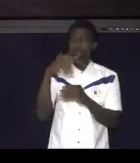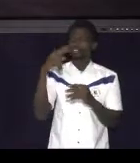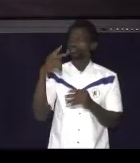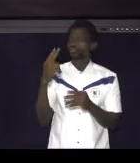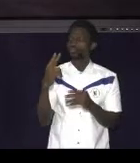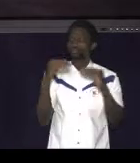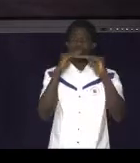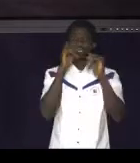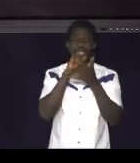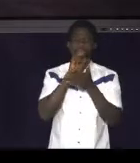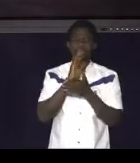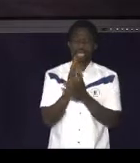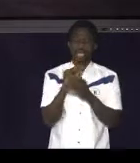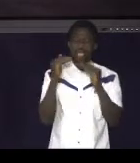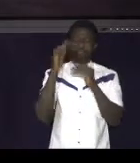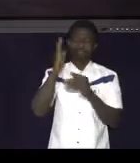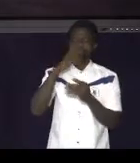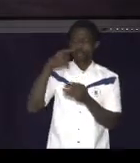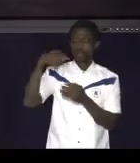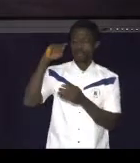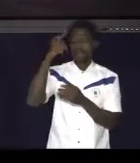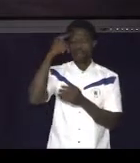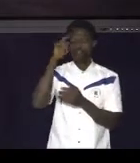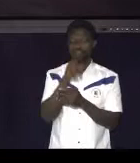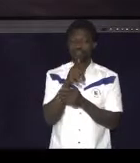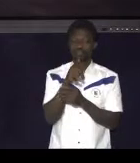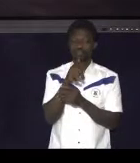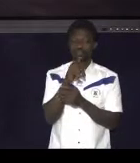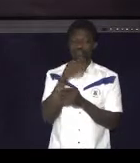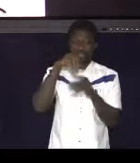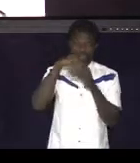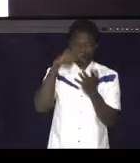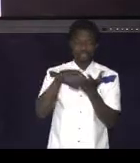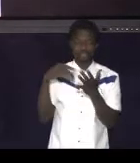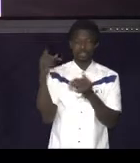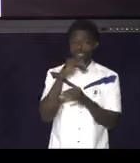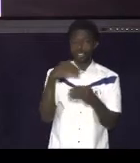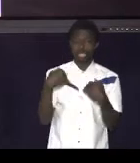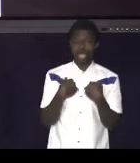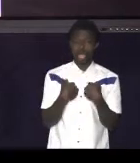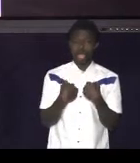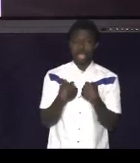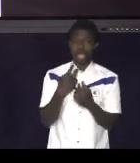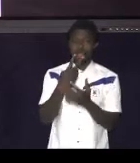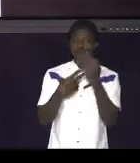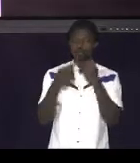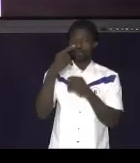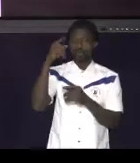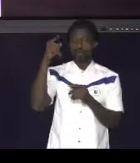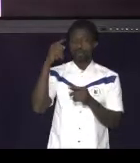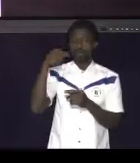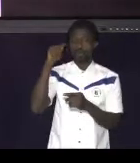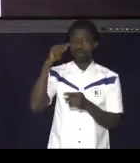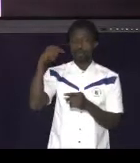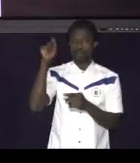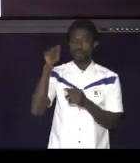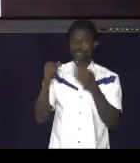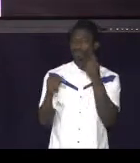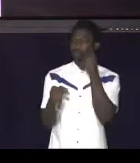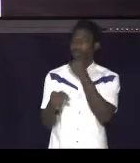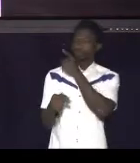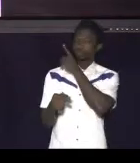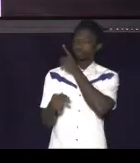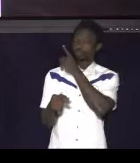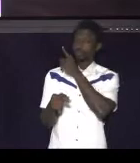two sides that are equal will be marked for you. Now, in this case, they have double markings, as you can see, double markings,